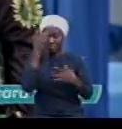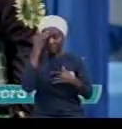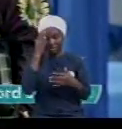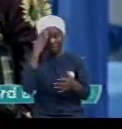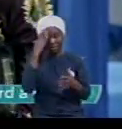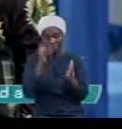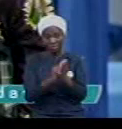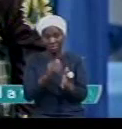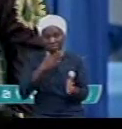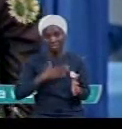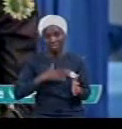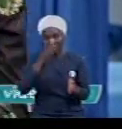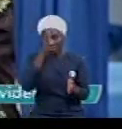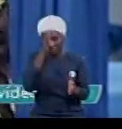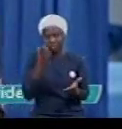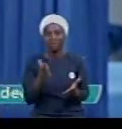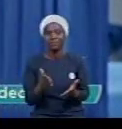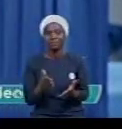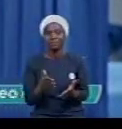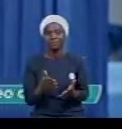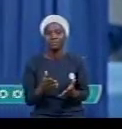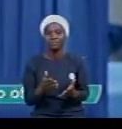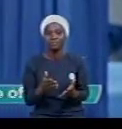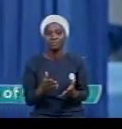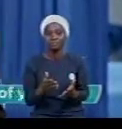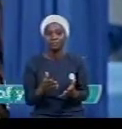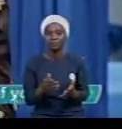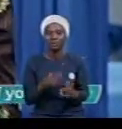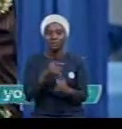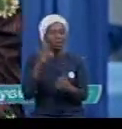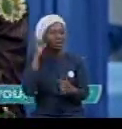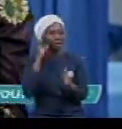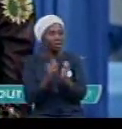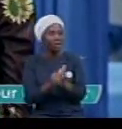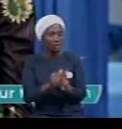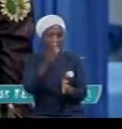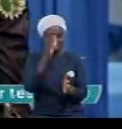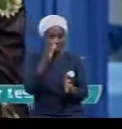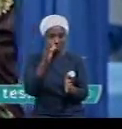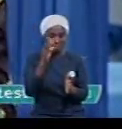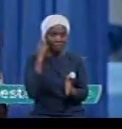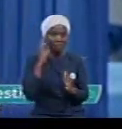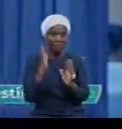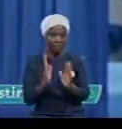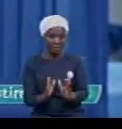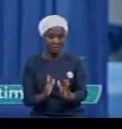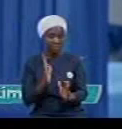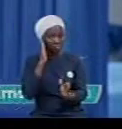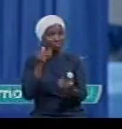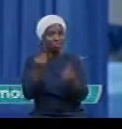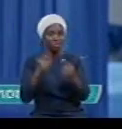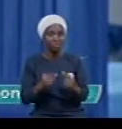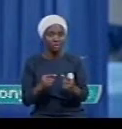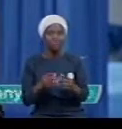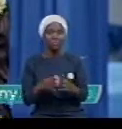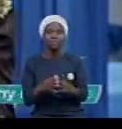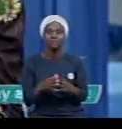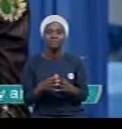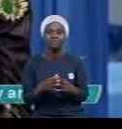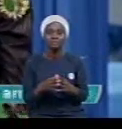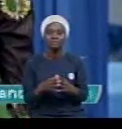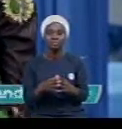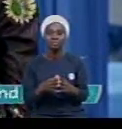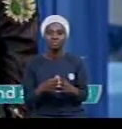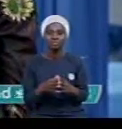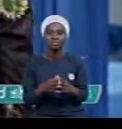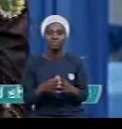mo titititi gba ti won ni baba nbo owo ti e baba ko wa woni o wa no su kefa a re no su